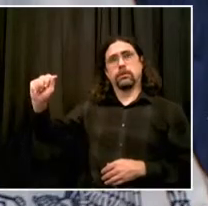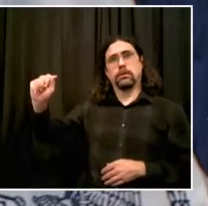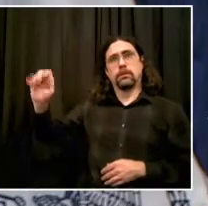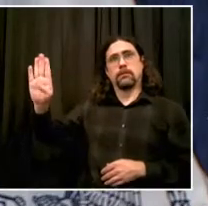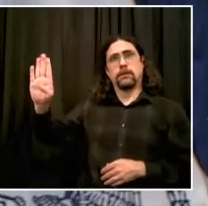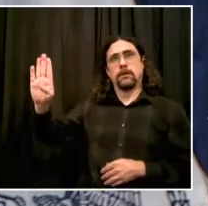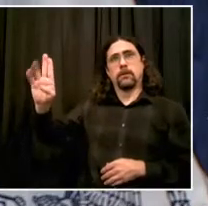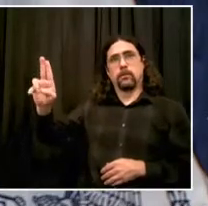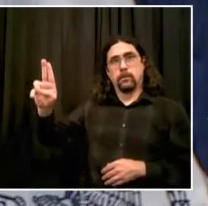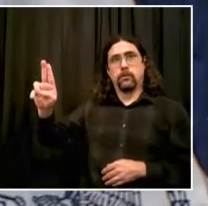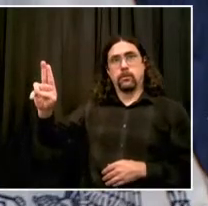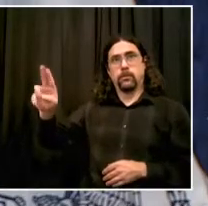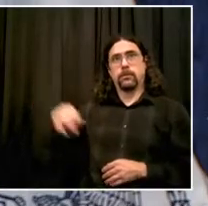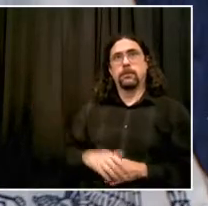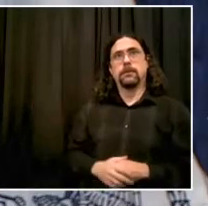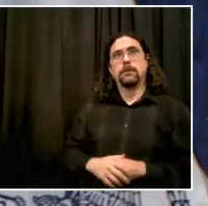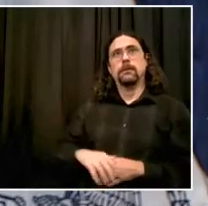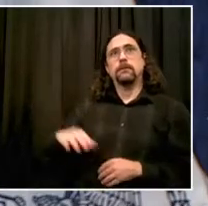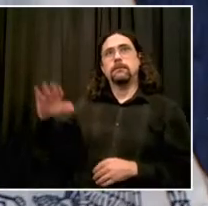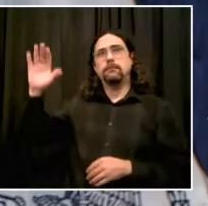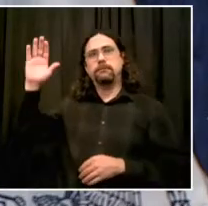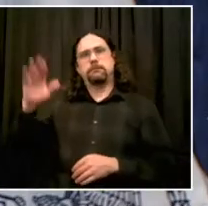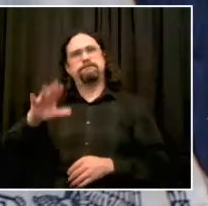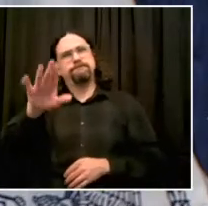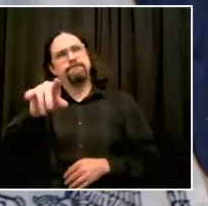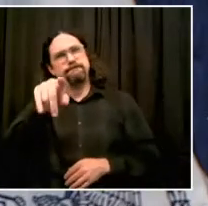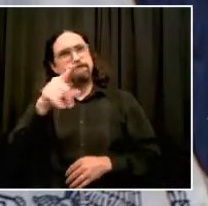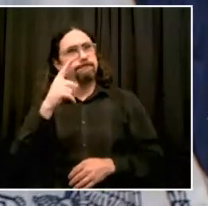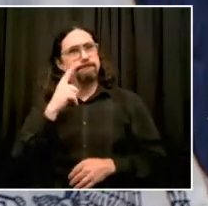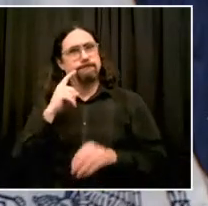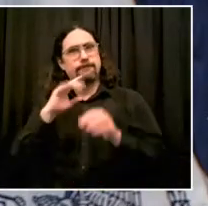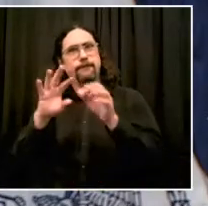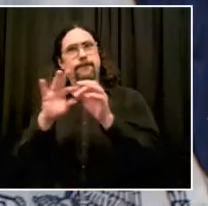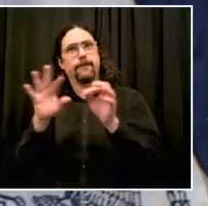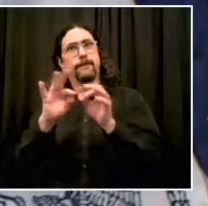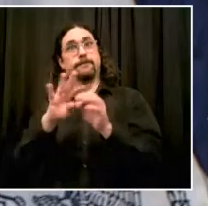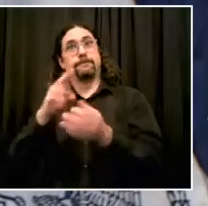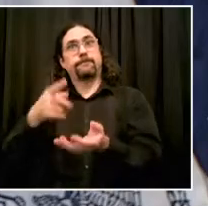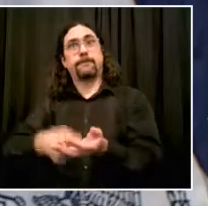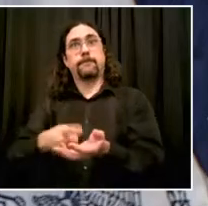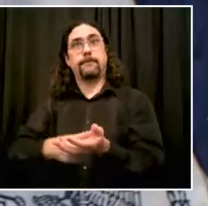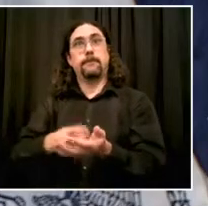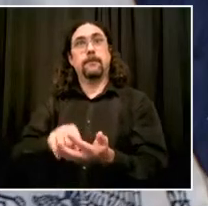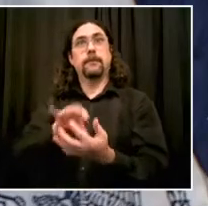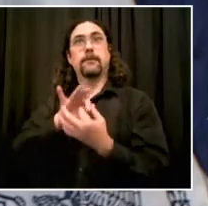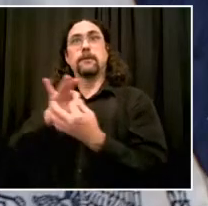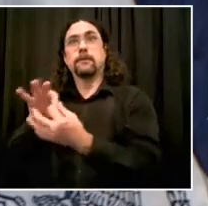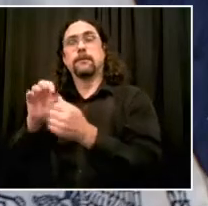City, especially Long Island City, Brooklyn, and Bronx, and other part of the city